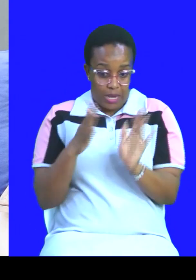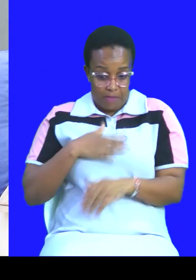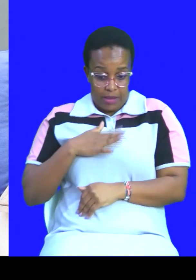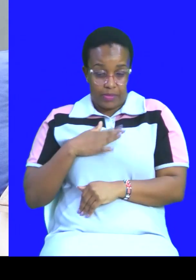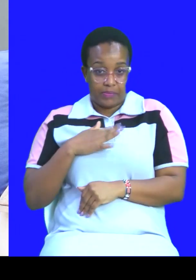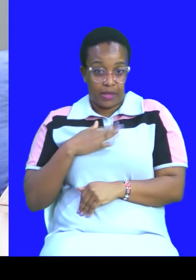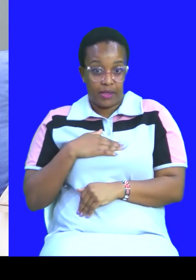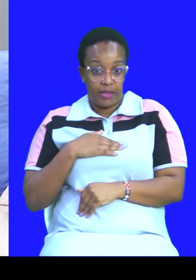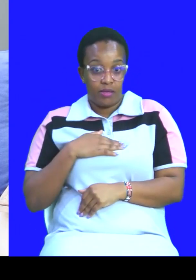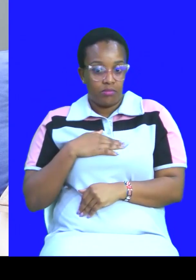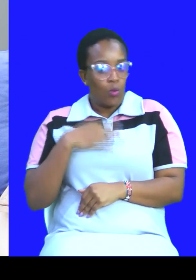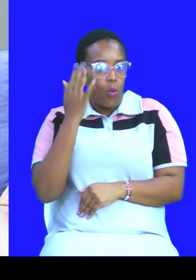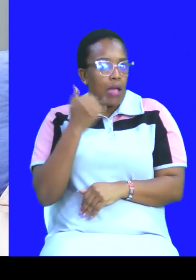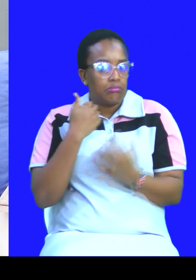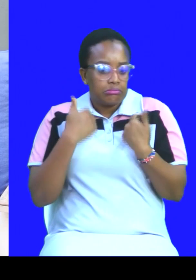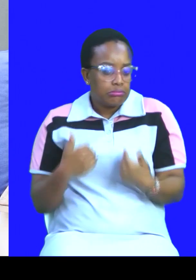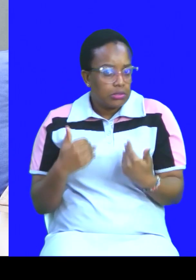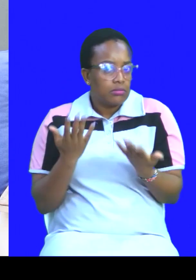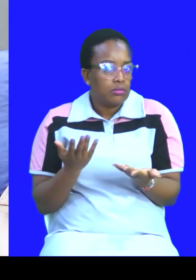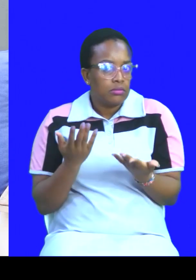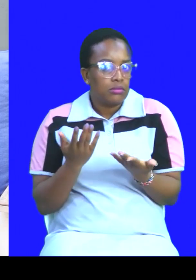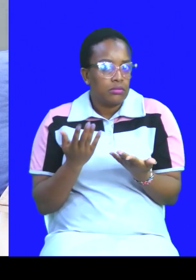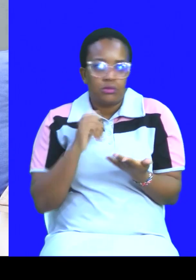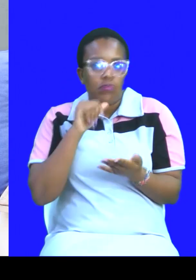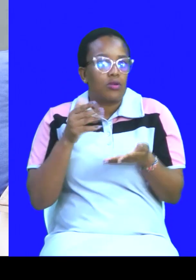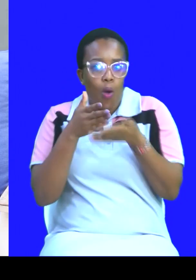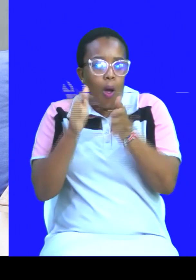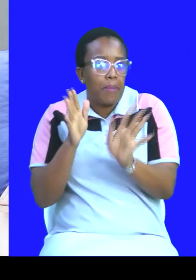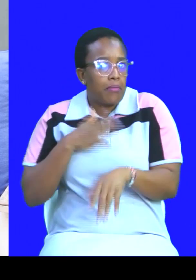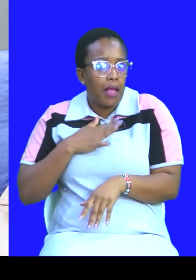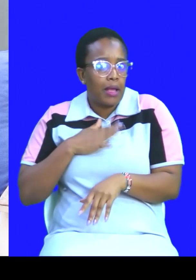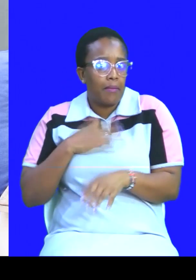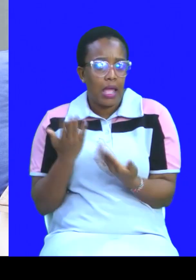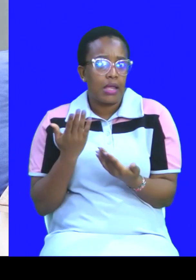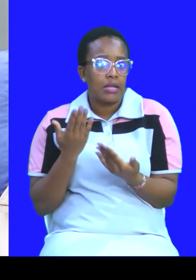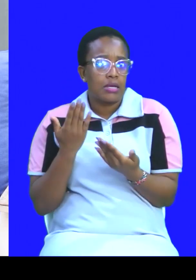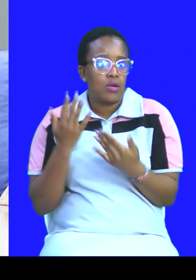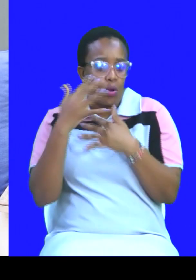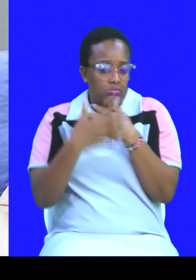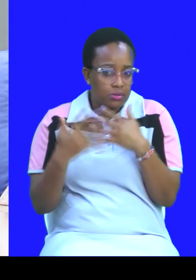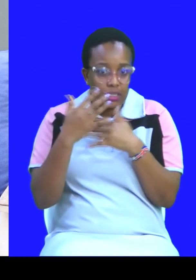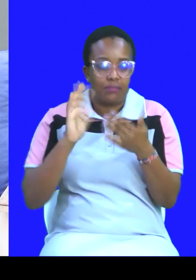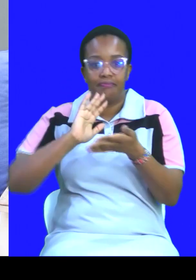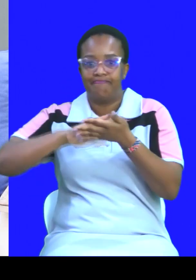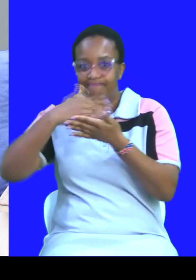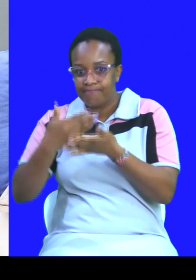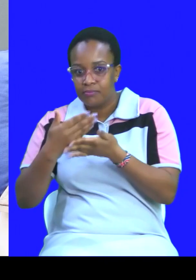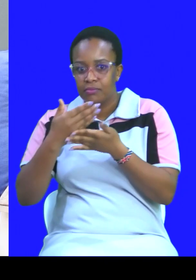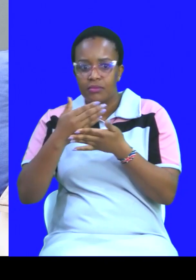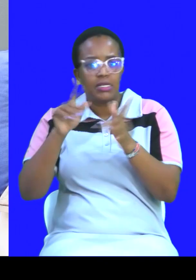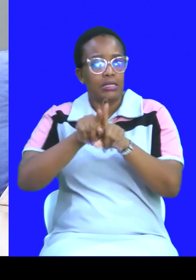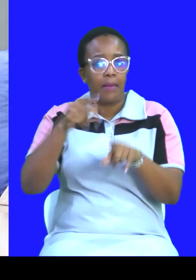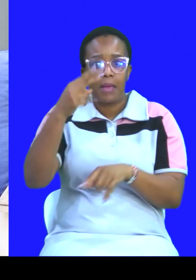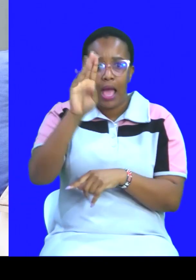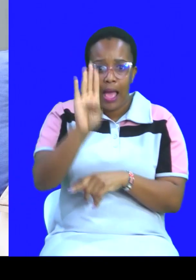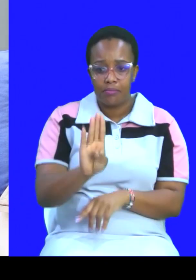like, why also me not open my own a cyber or a hub, like the one